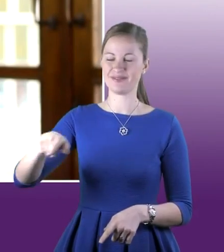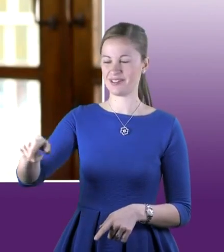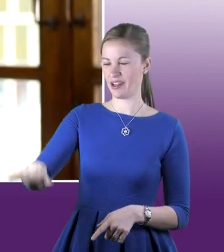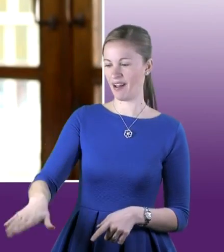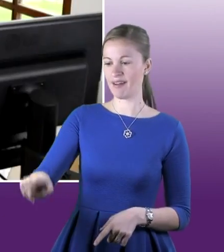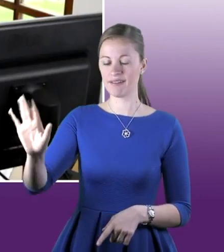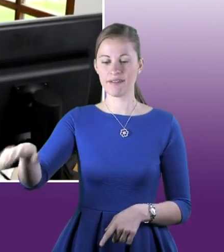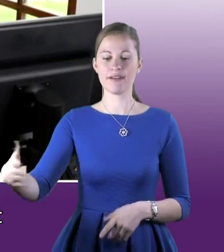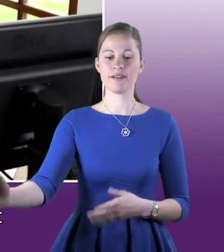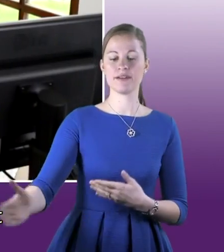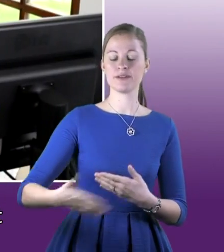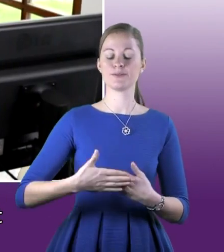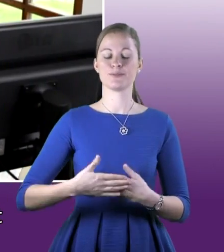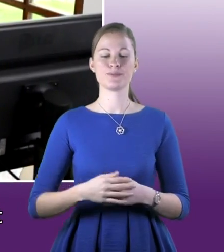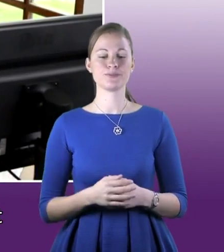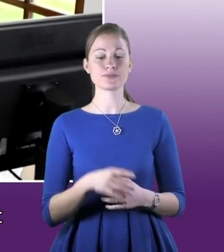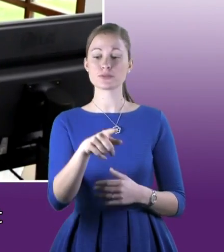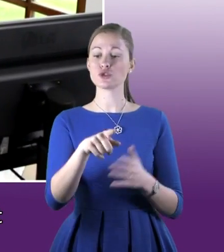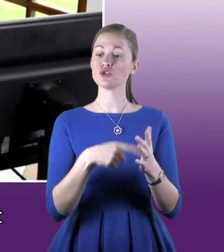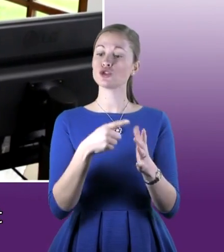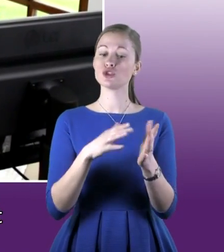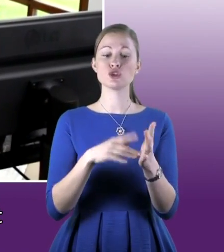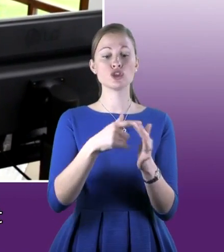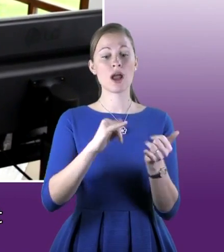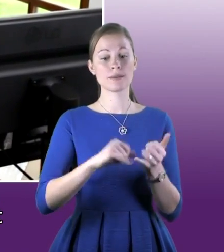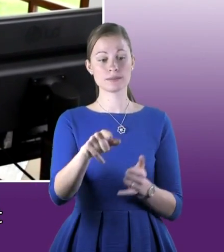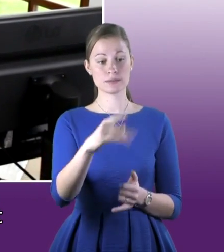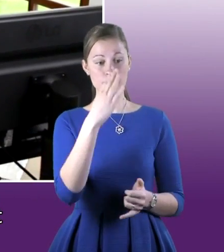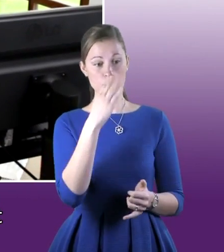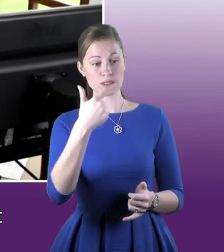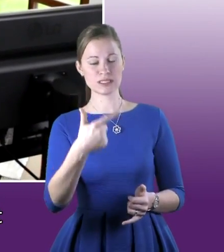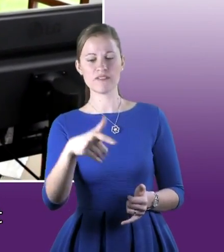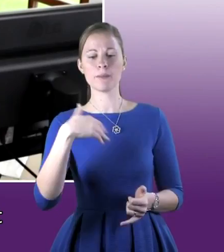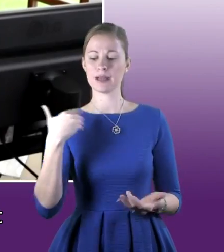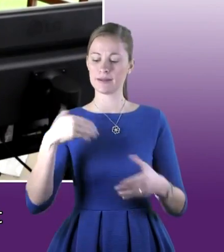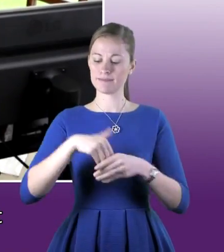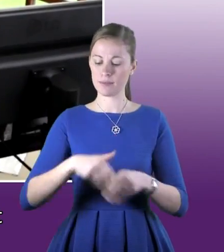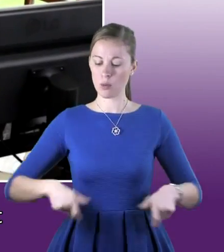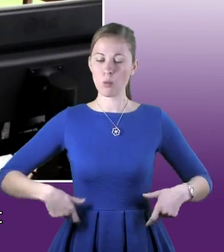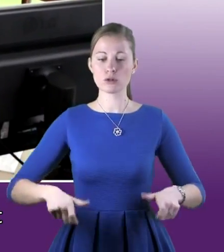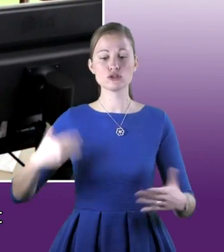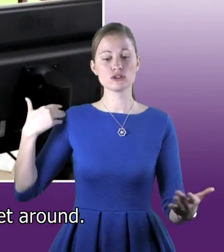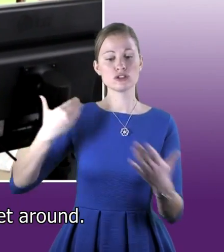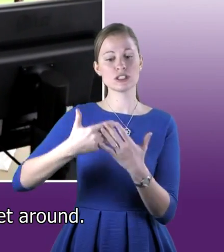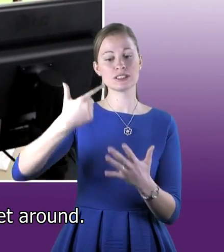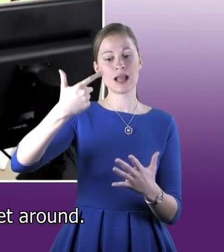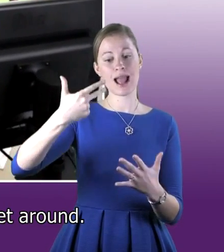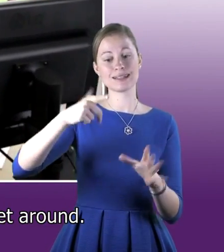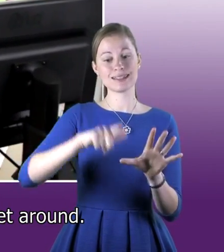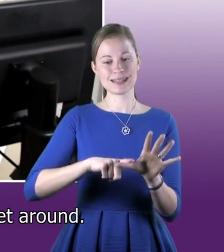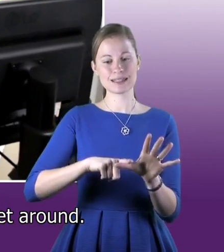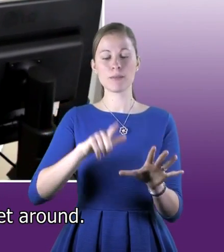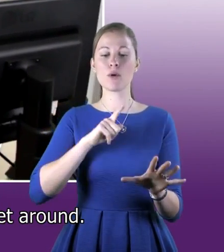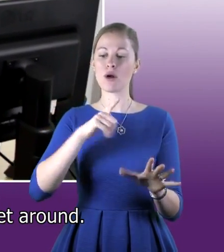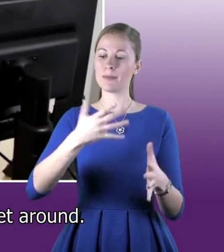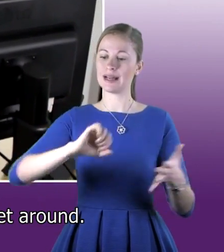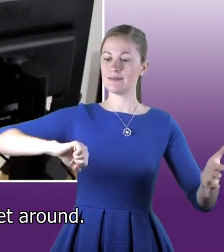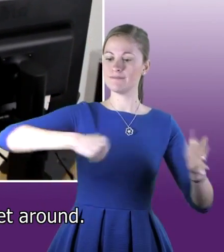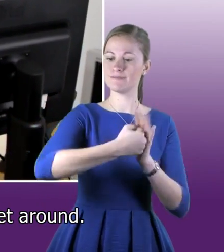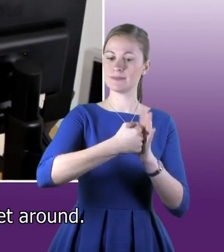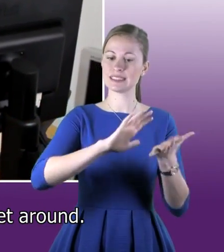kid. James is 47 and has been in a wheelchair for 8 years following a road traffic accident which severely damaged his spinal